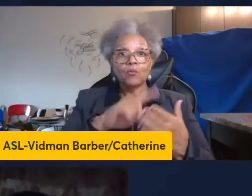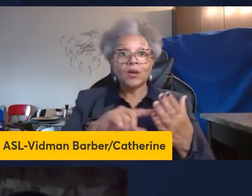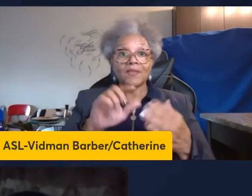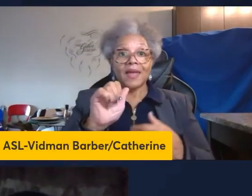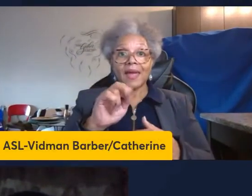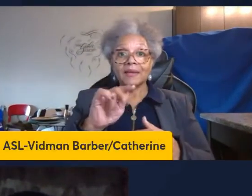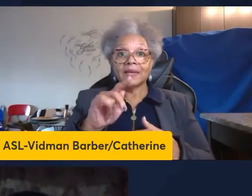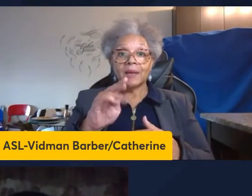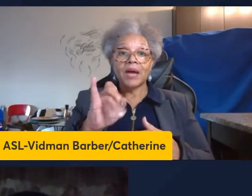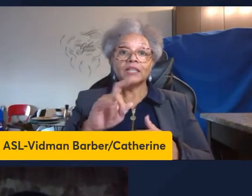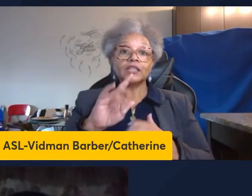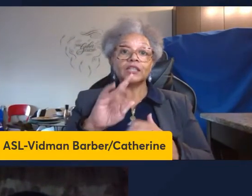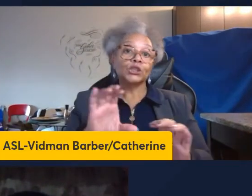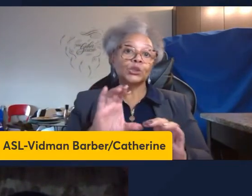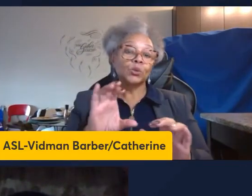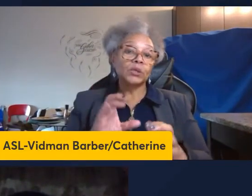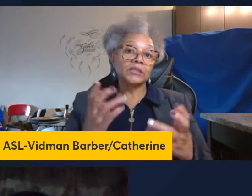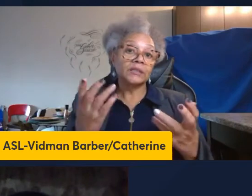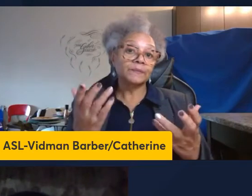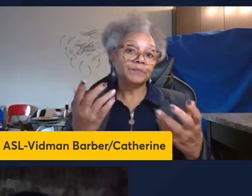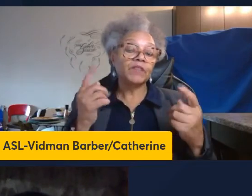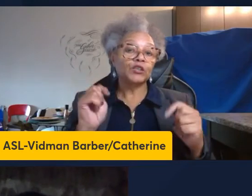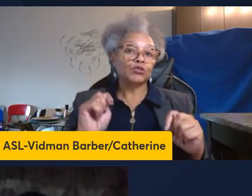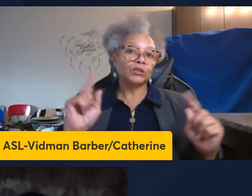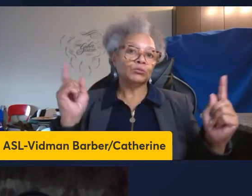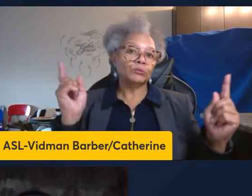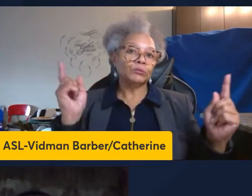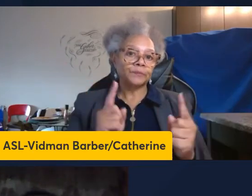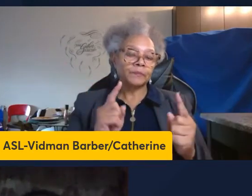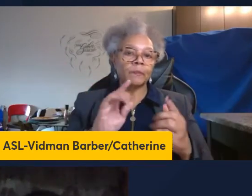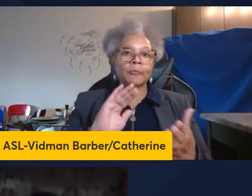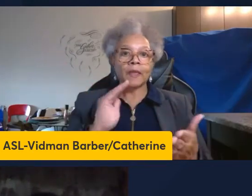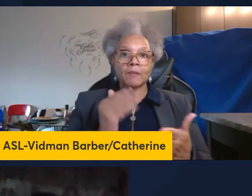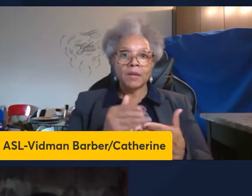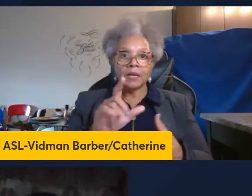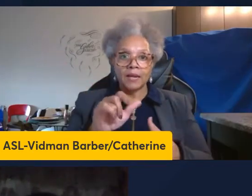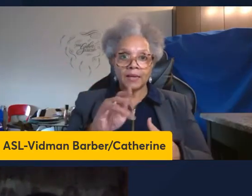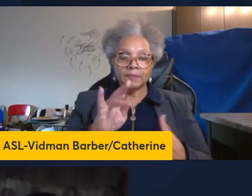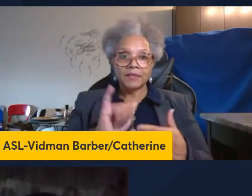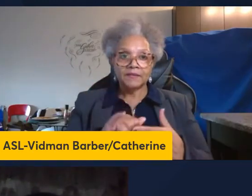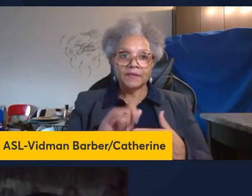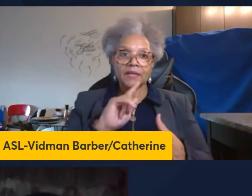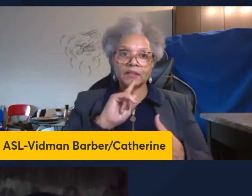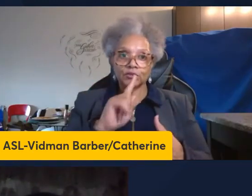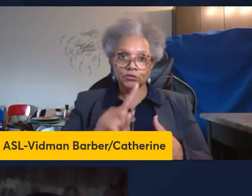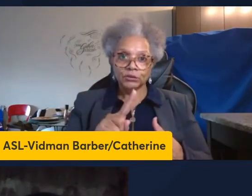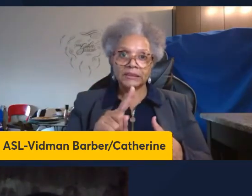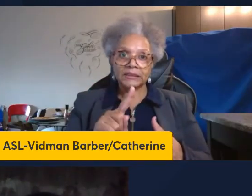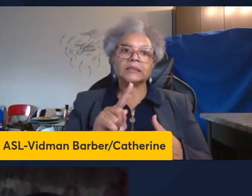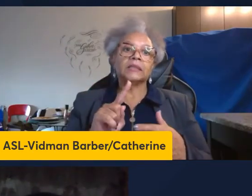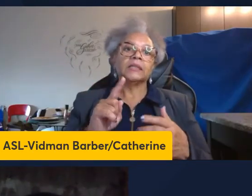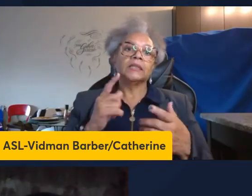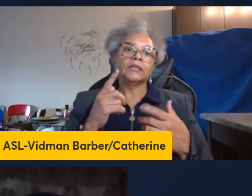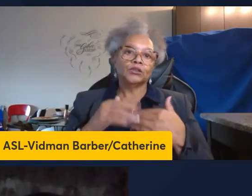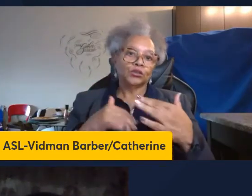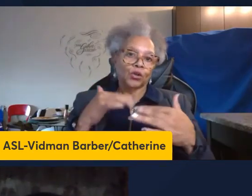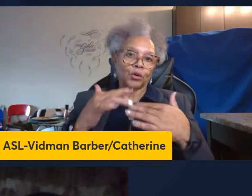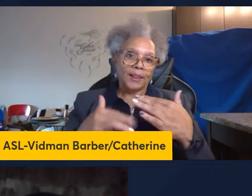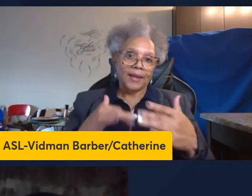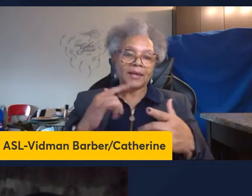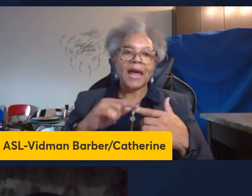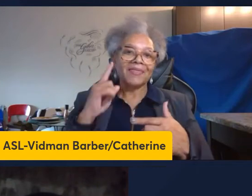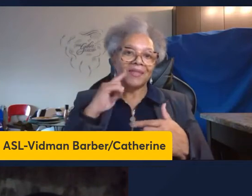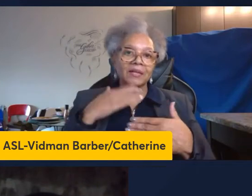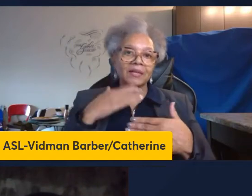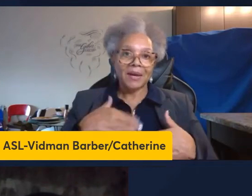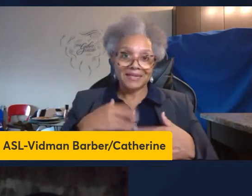is trying to reduce the amount of lipids or lipid burden that is circulating. So I believe the body is seeing these high